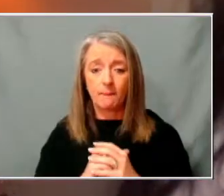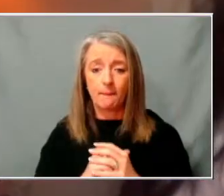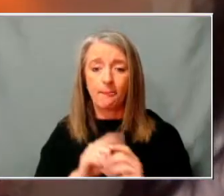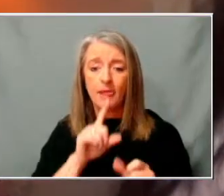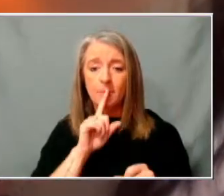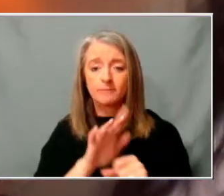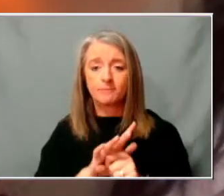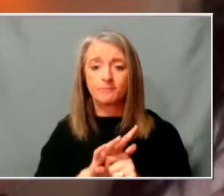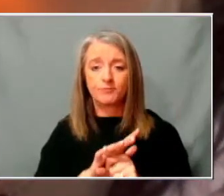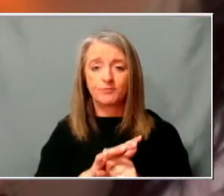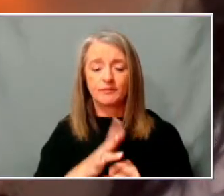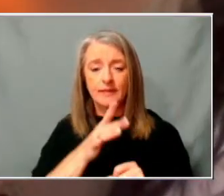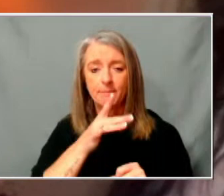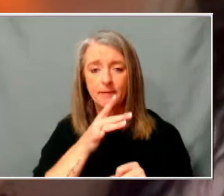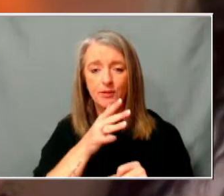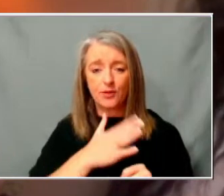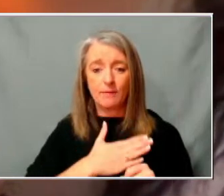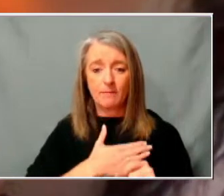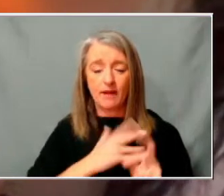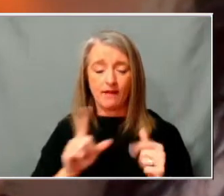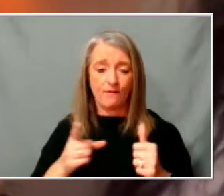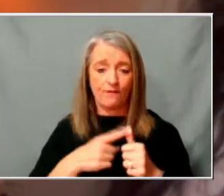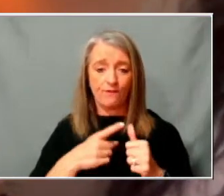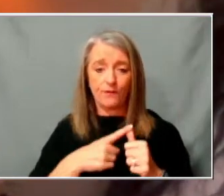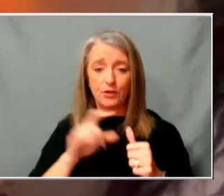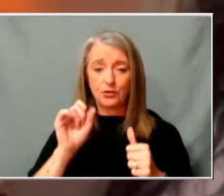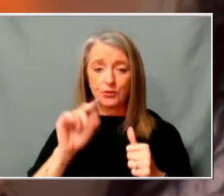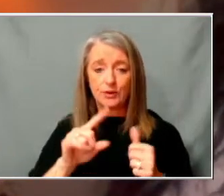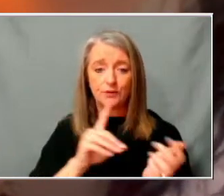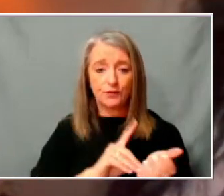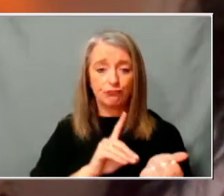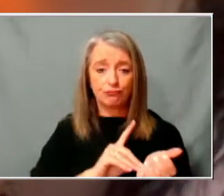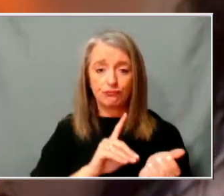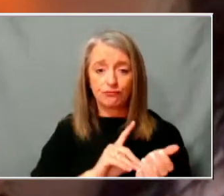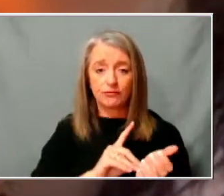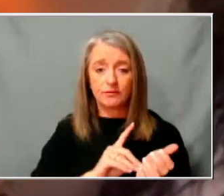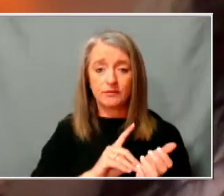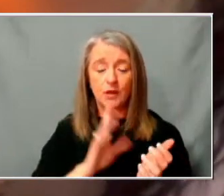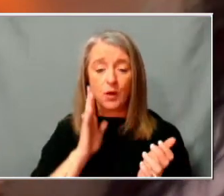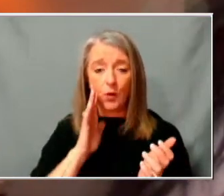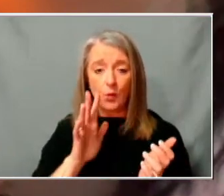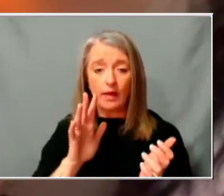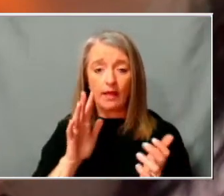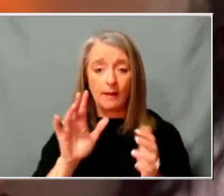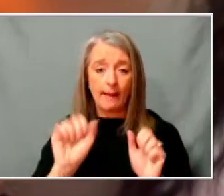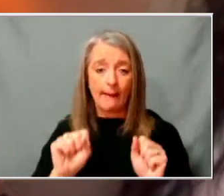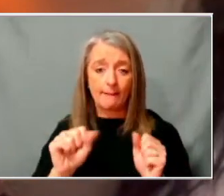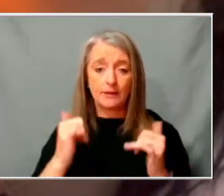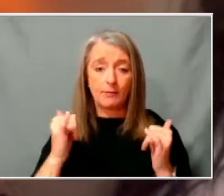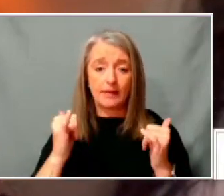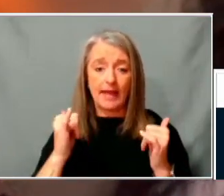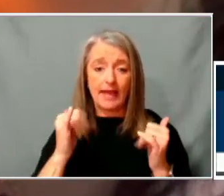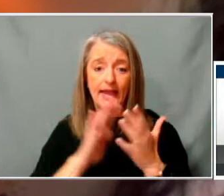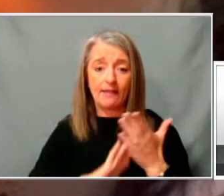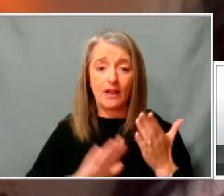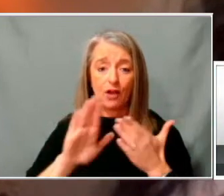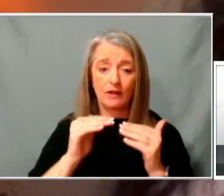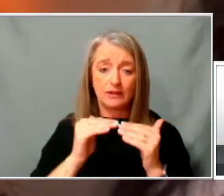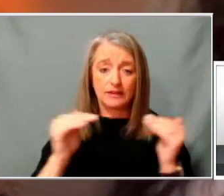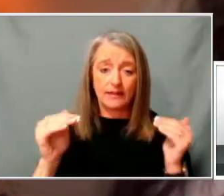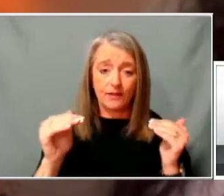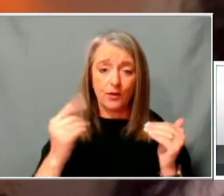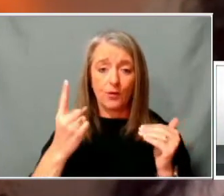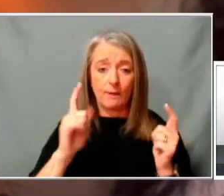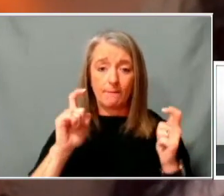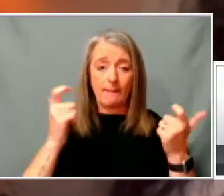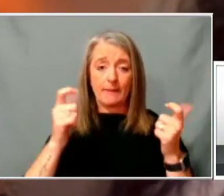Absolutely. Just as a mother, my very first question for Dr. Schroepel was, will he be able to play football at the collegiate level? That was